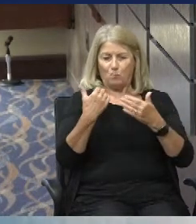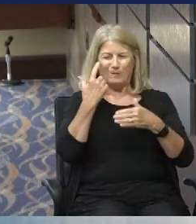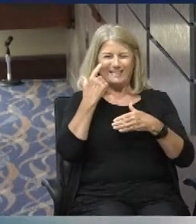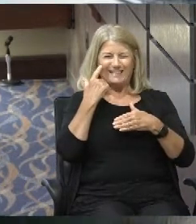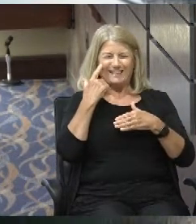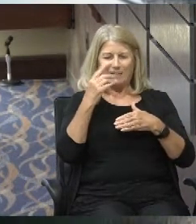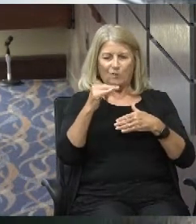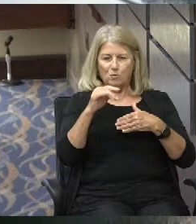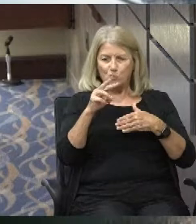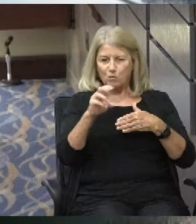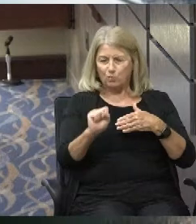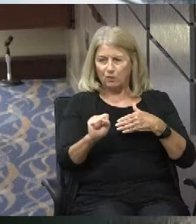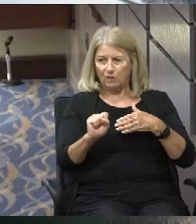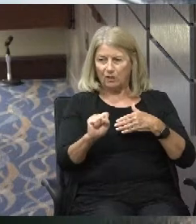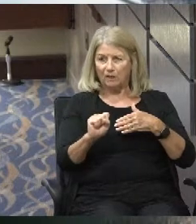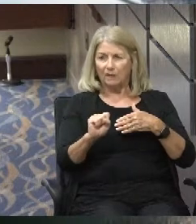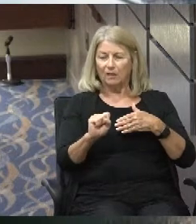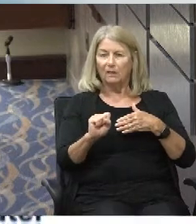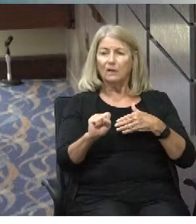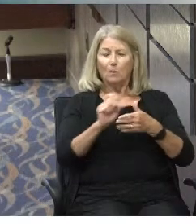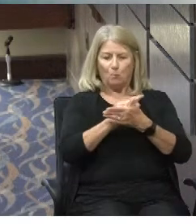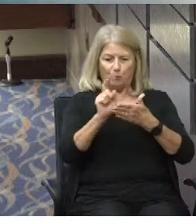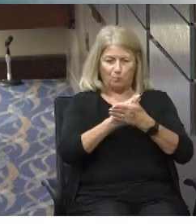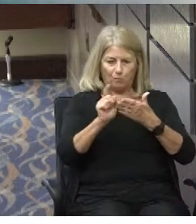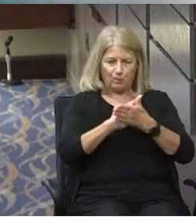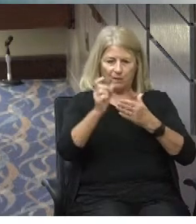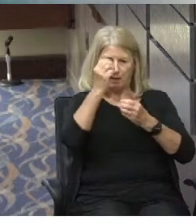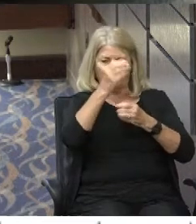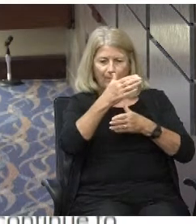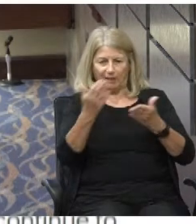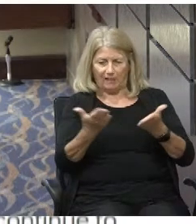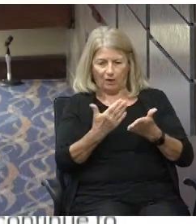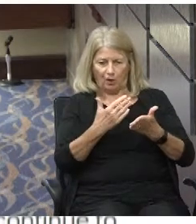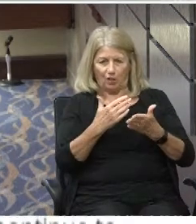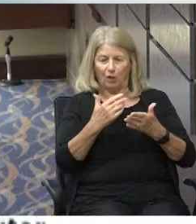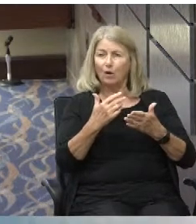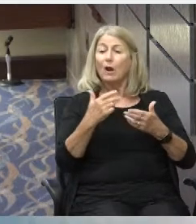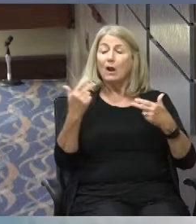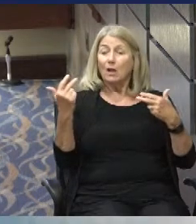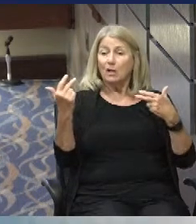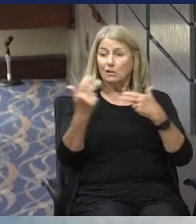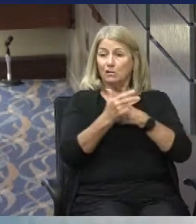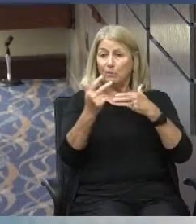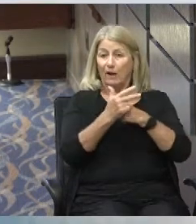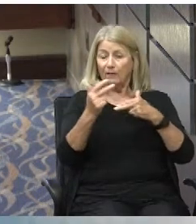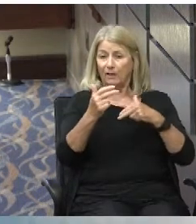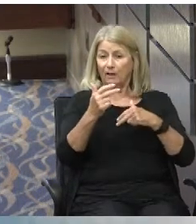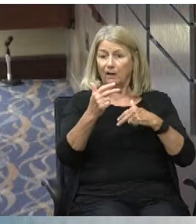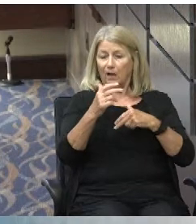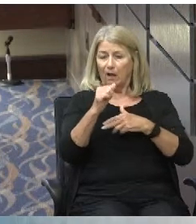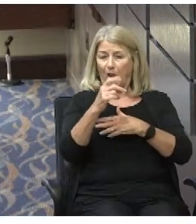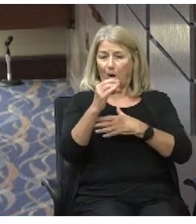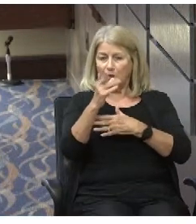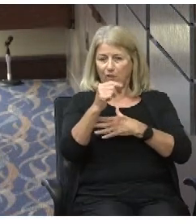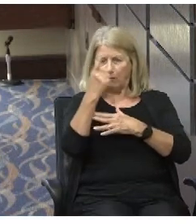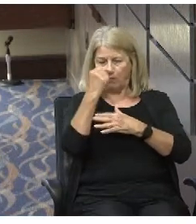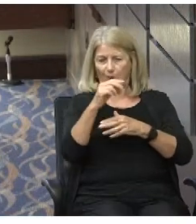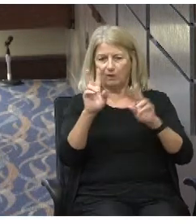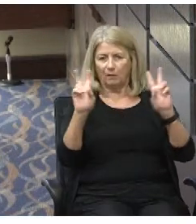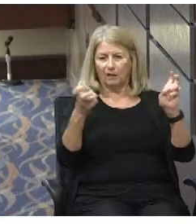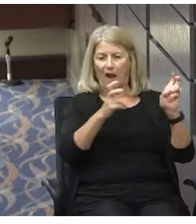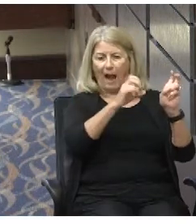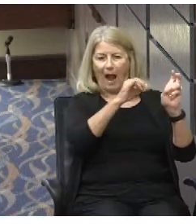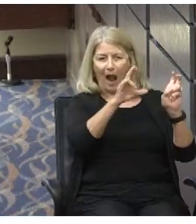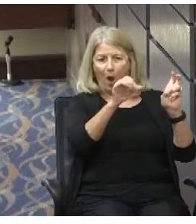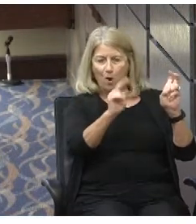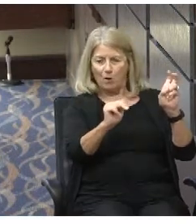so our City Weekly information's here. Got a traffic alert for Ironman that's coming up in a couple weeks. A tab for our